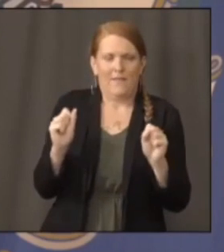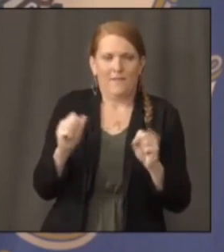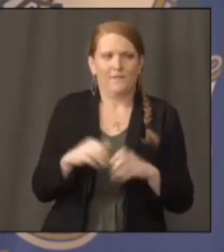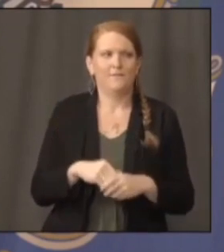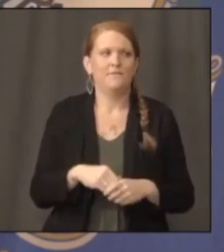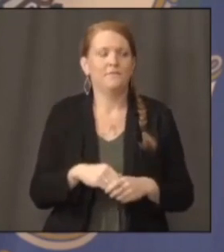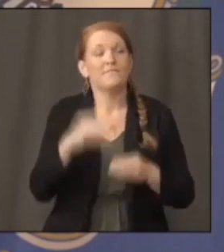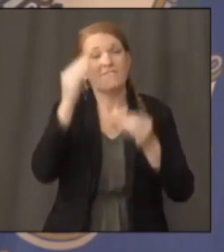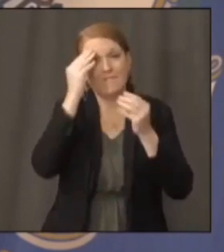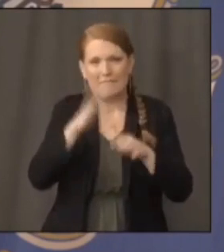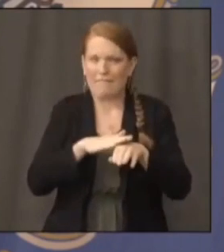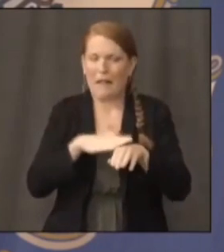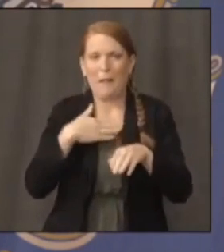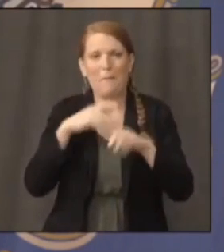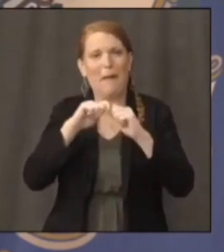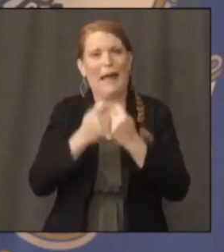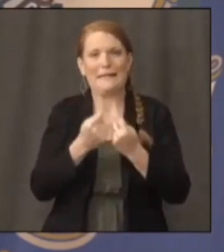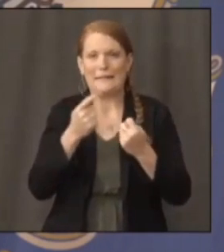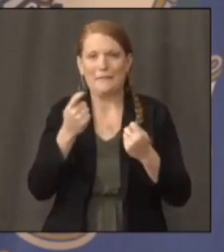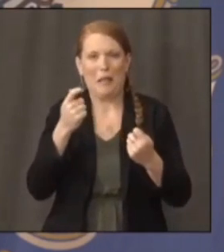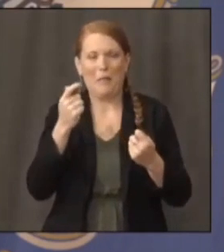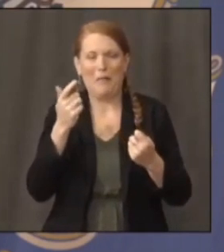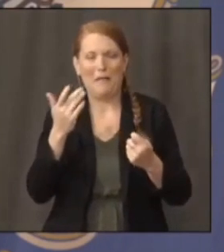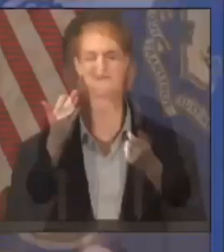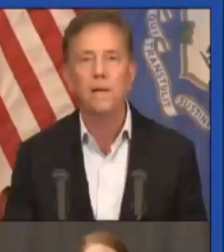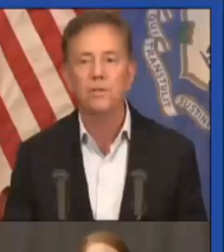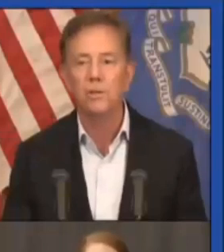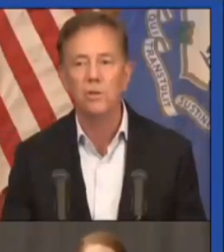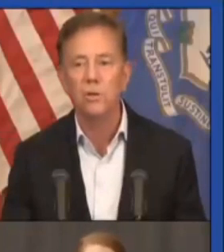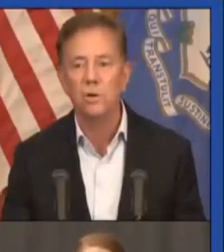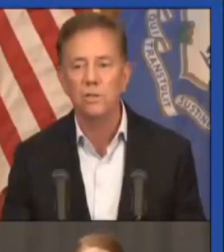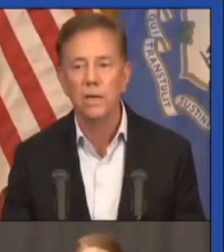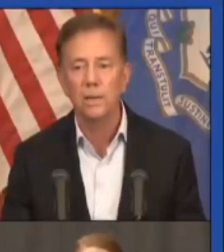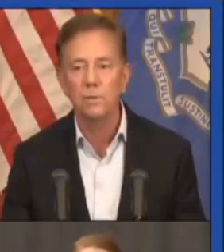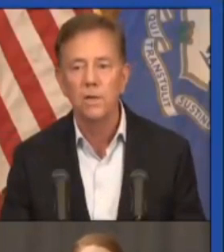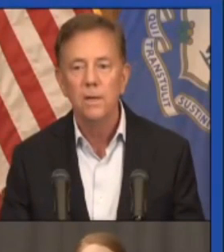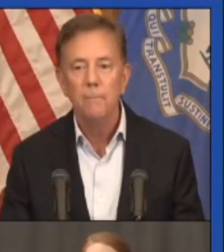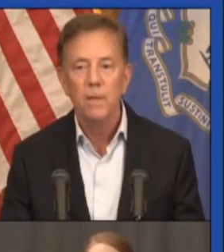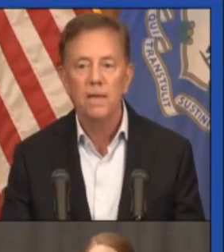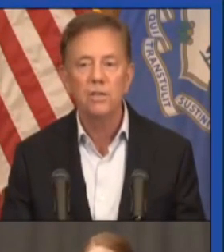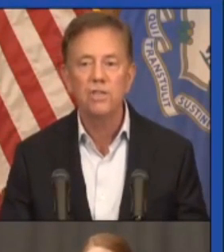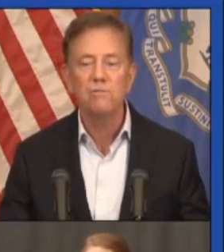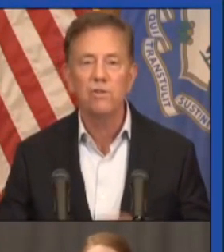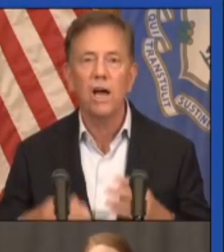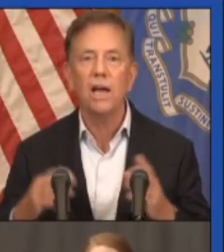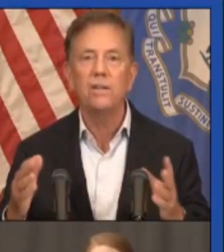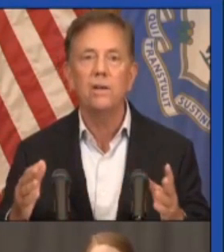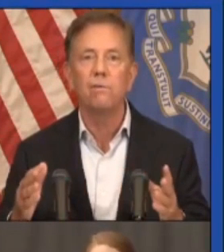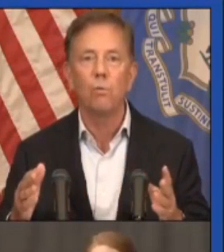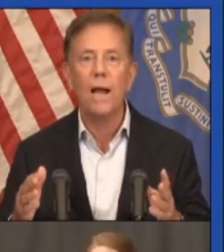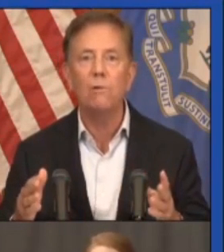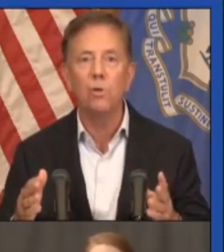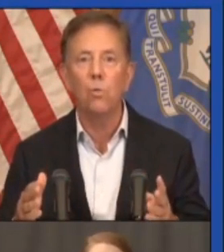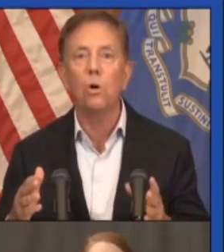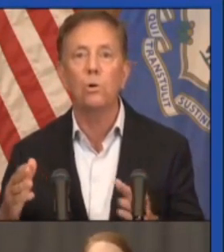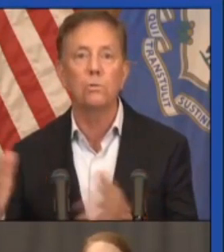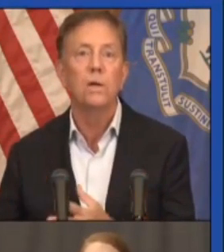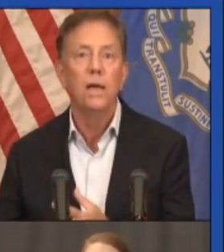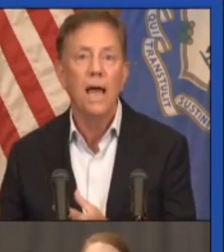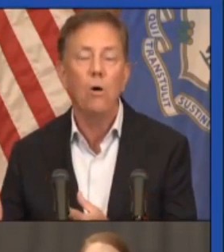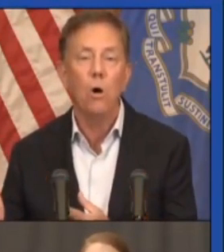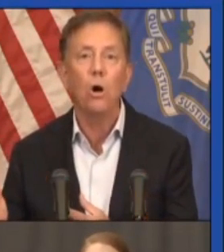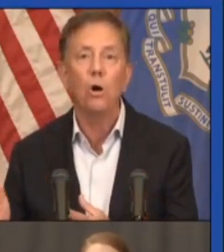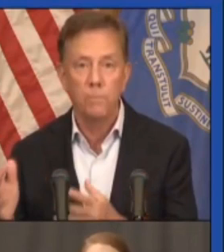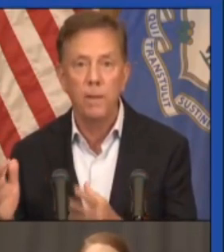grief about this one, but I got a kick out of this photograph. It was on the front page of the New York Times. And it just gives you an idea of around the